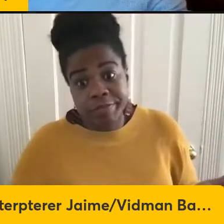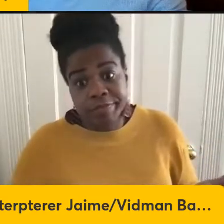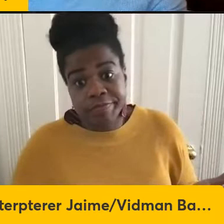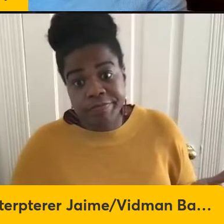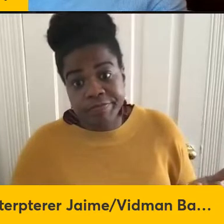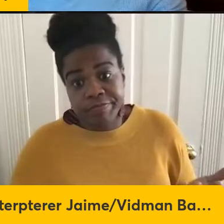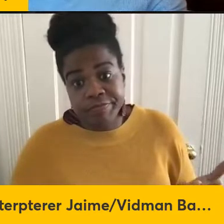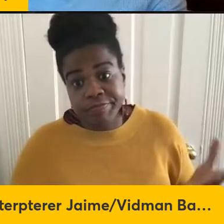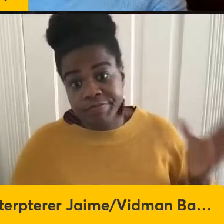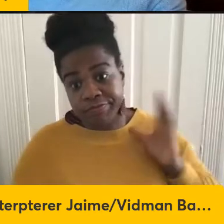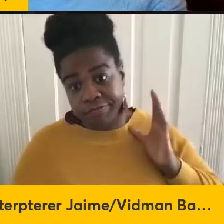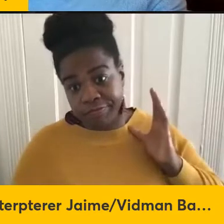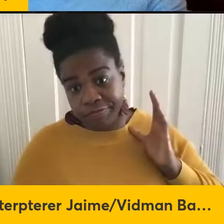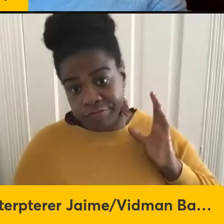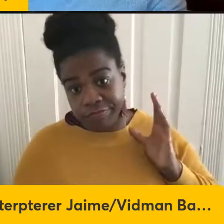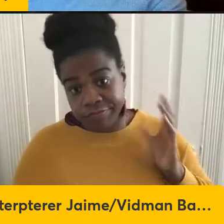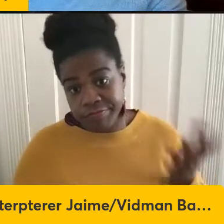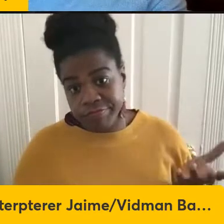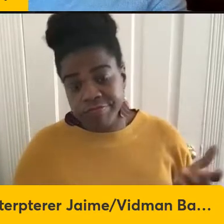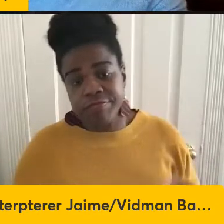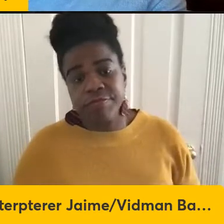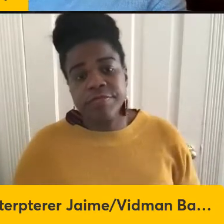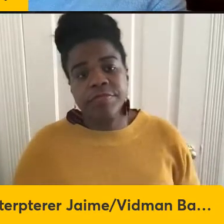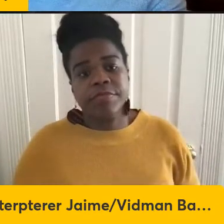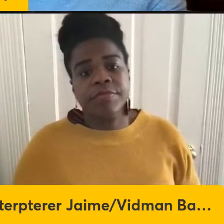right? And so the question is,